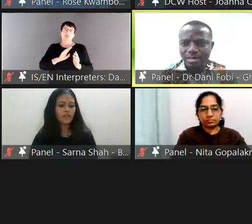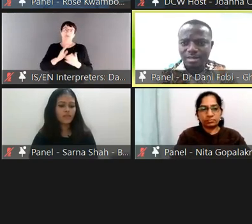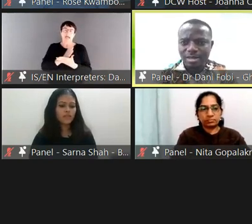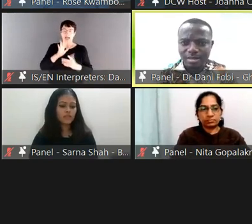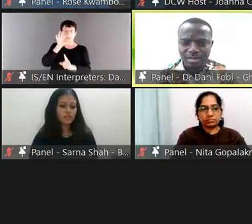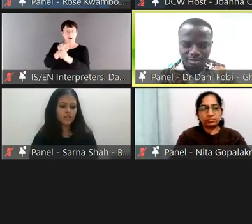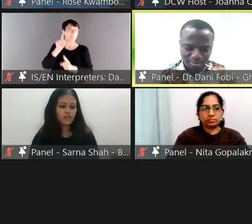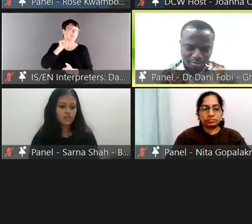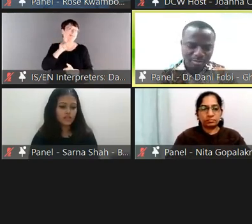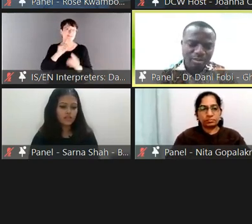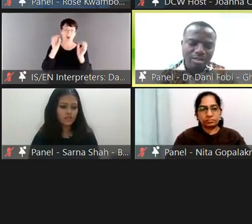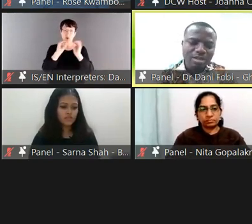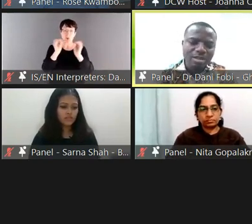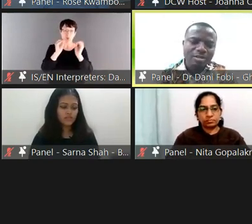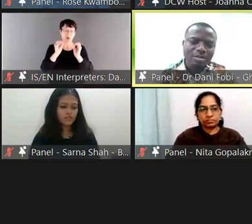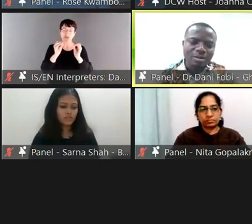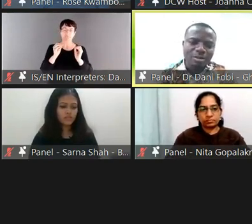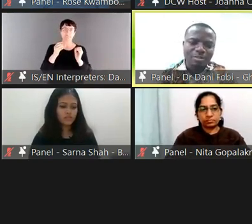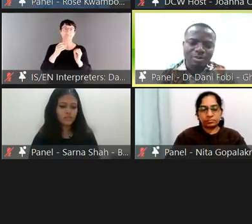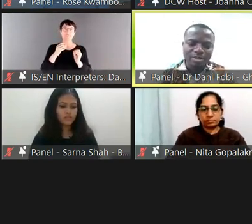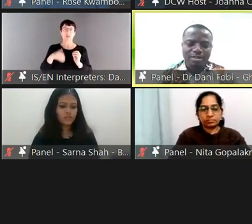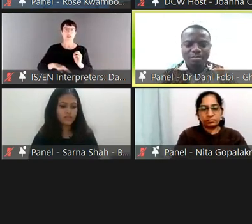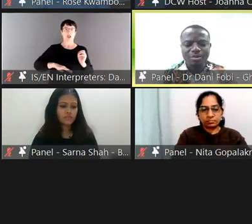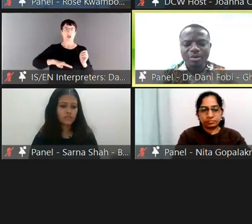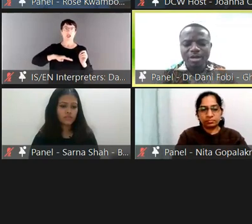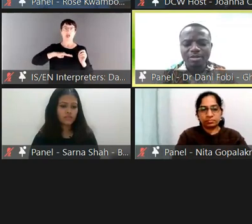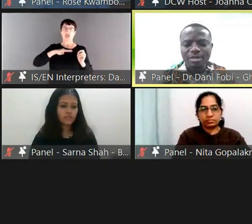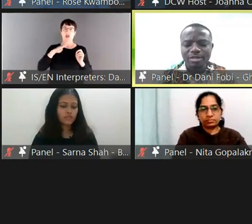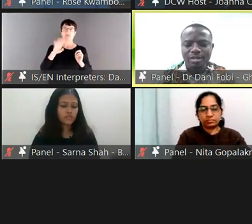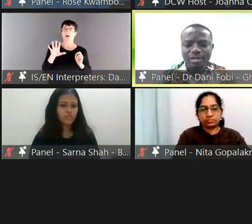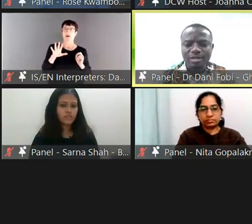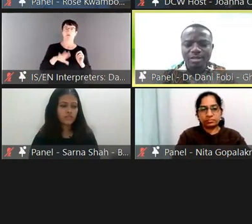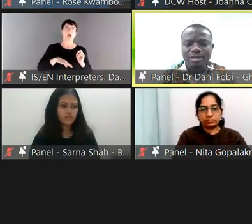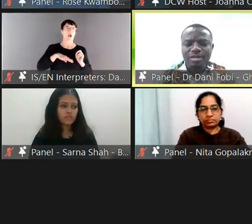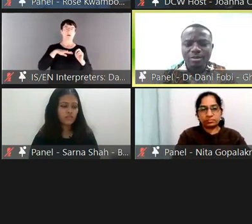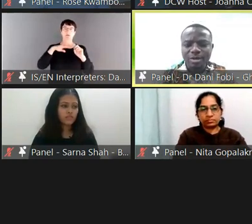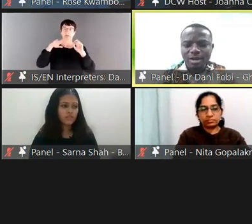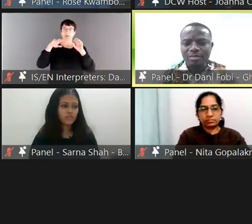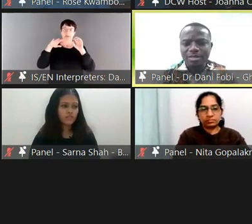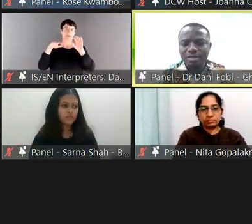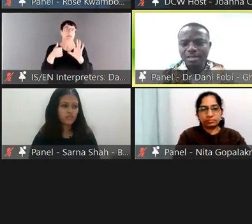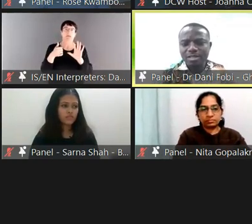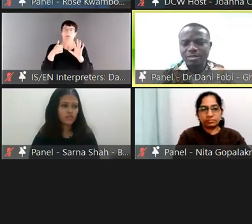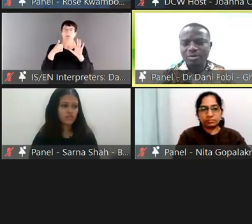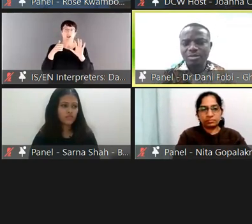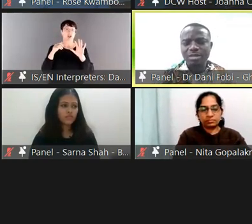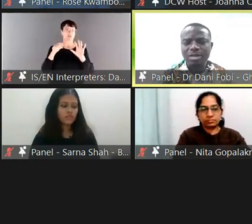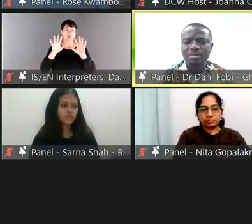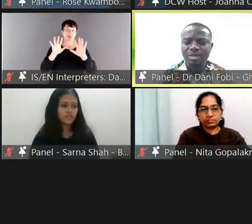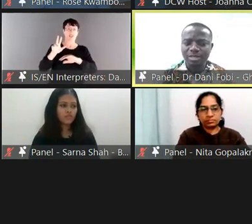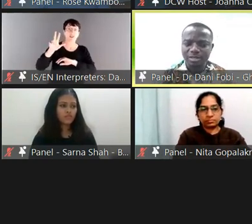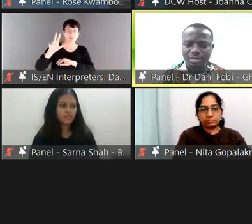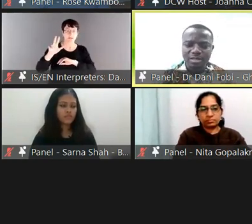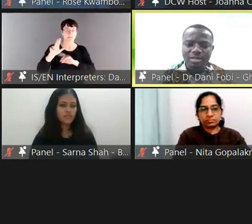as 30 years. So as a project team, we were interested in the regular activities, just as Rose